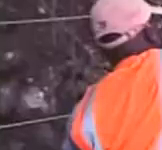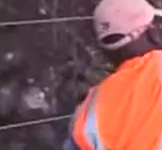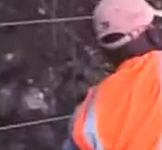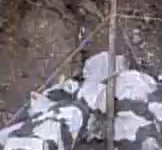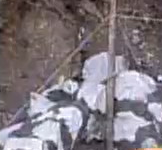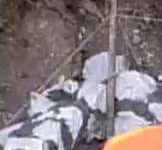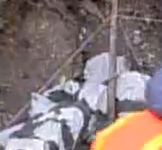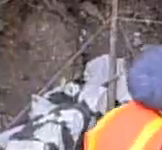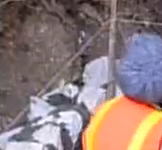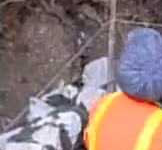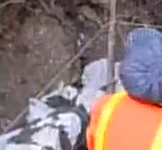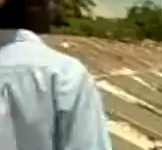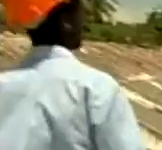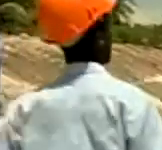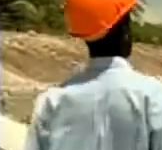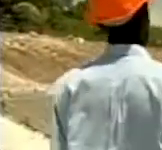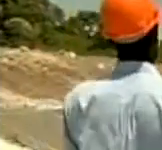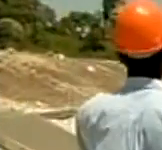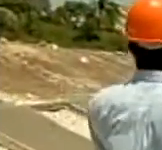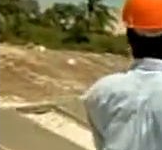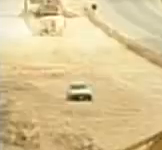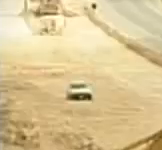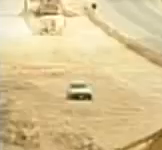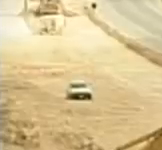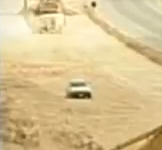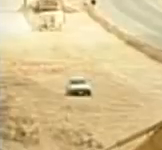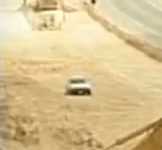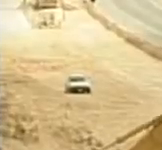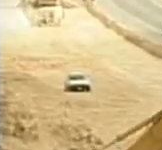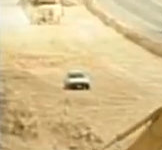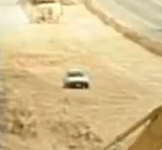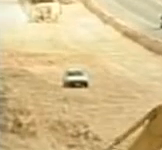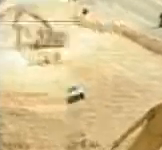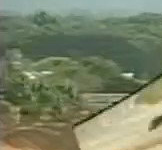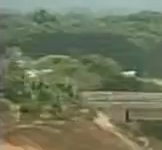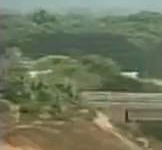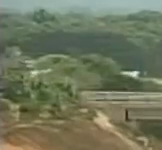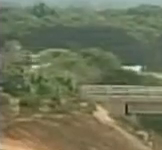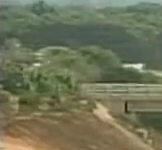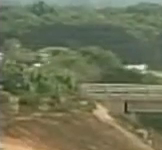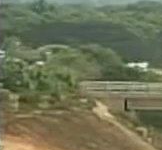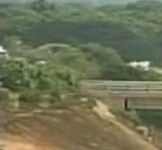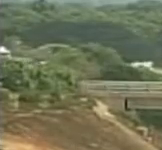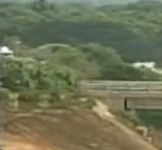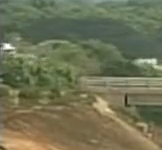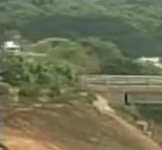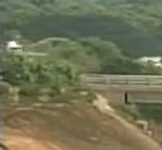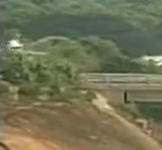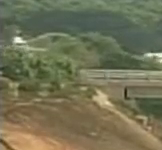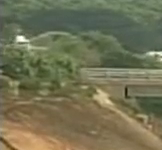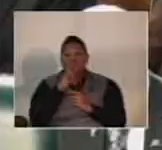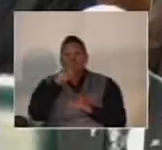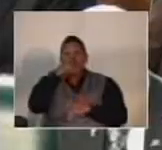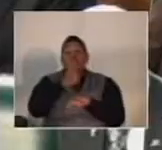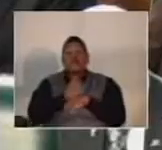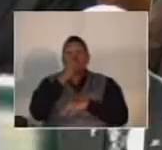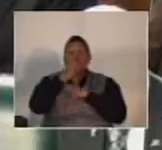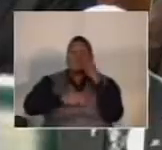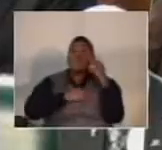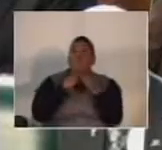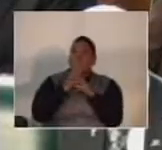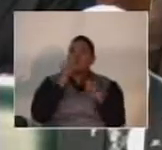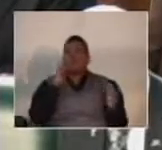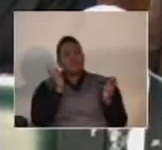most part, these are privately funded and come at little or no cost to the country's budget. It has been established worldwide